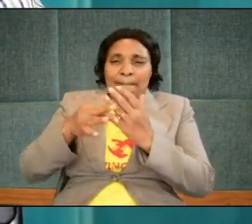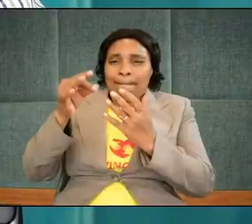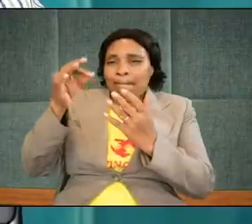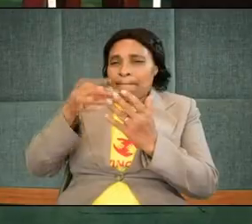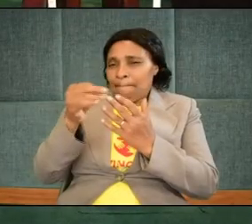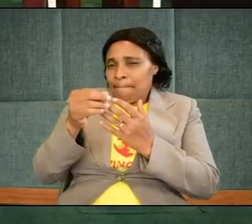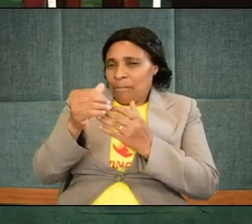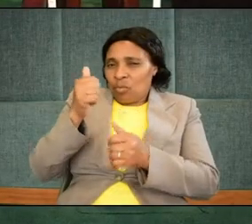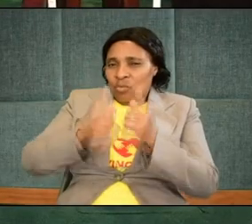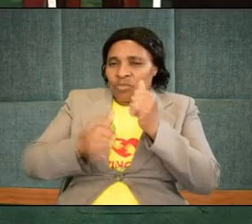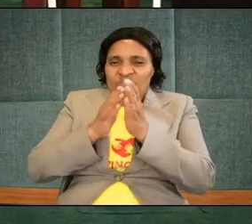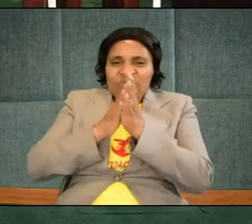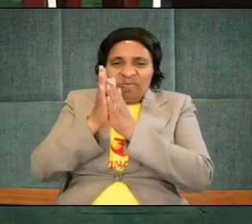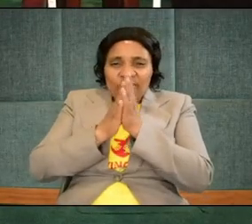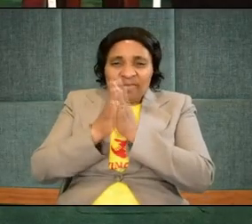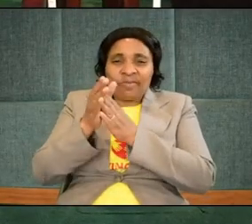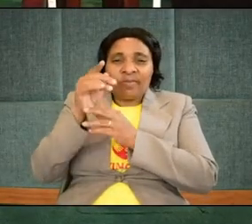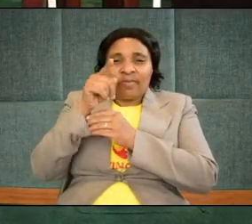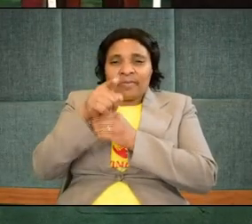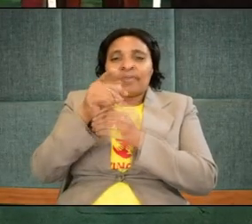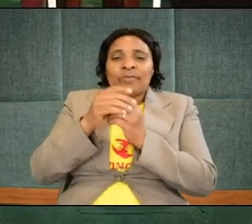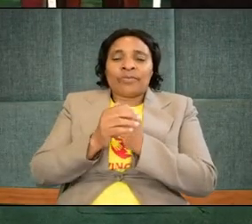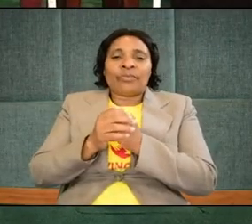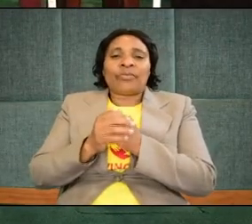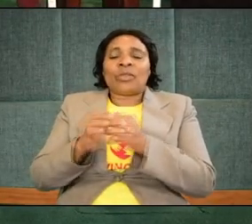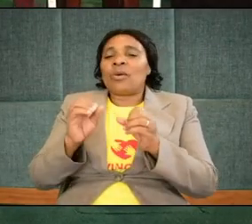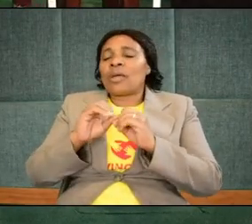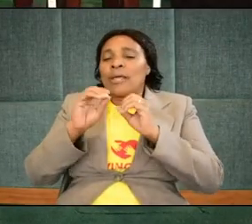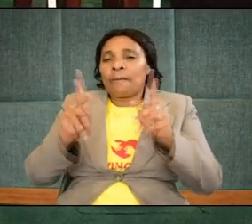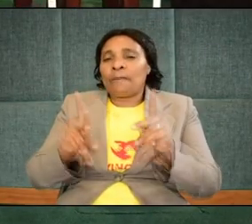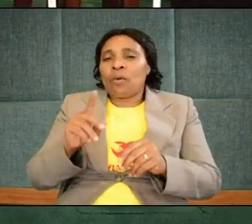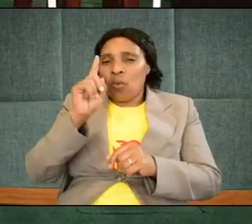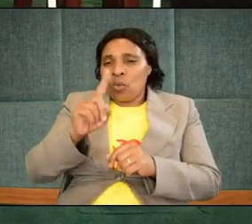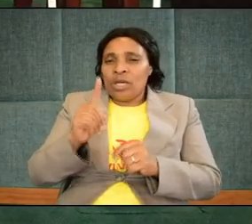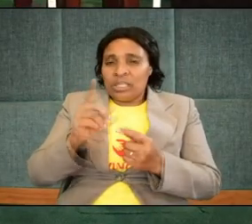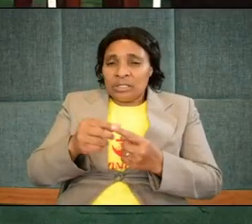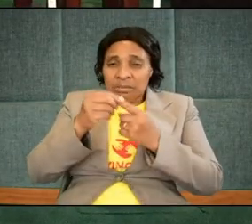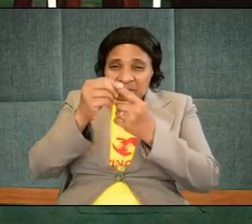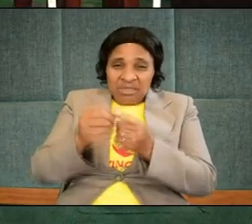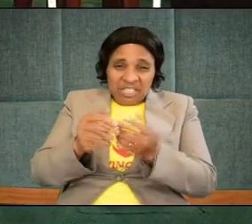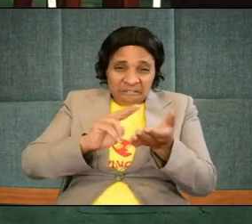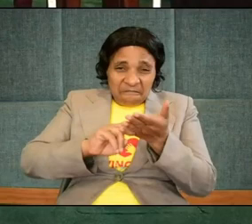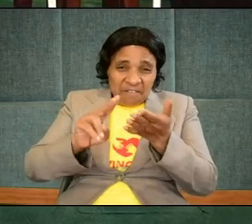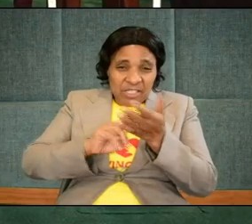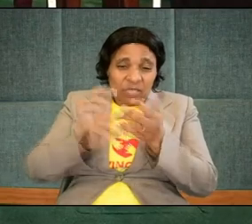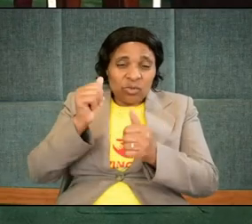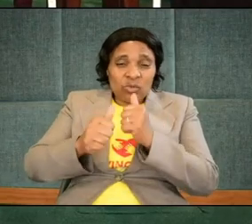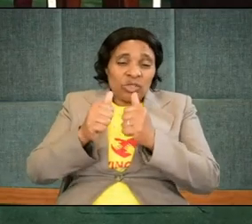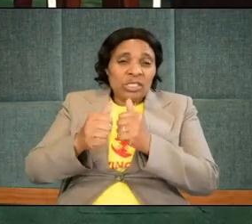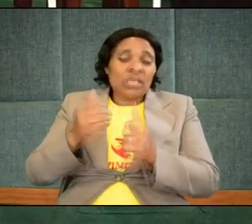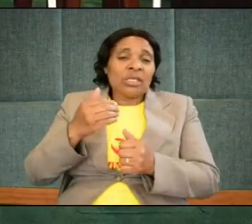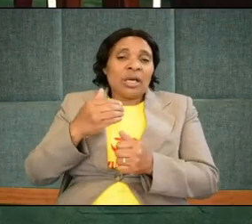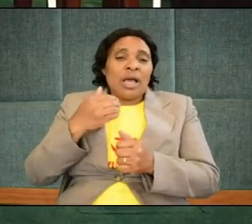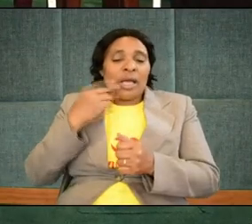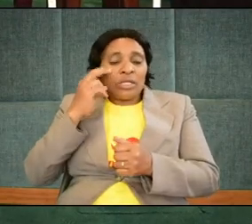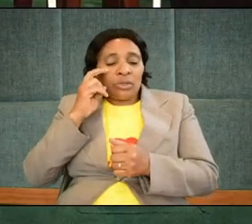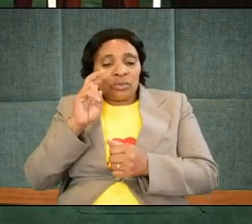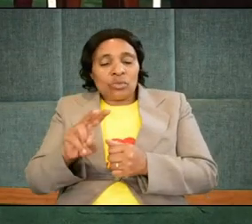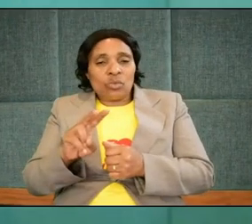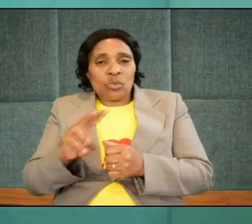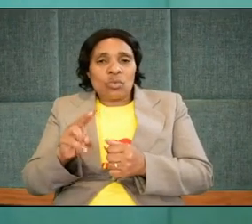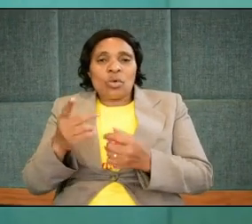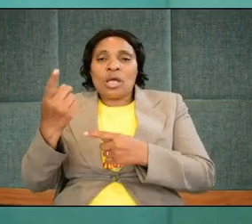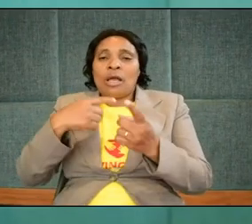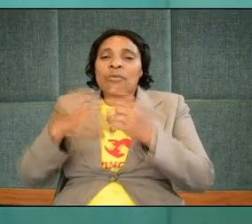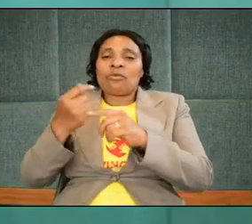were interesting to you? Okay, one particular verse that stood out to me was it was